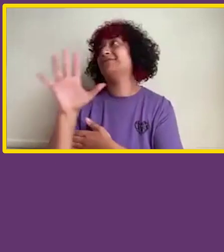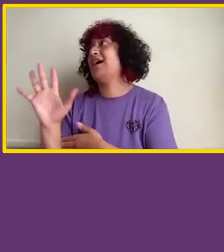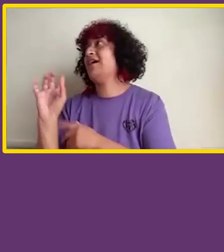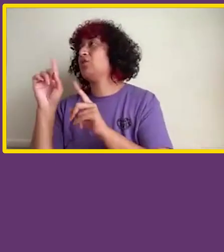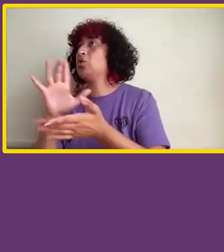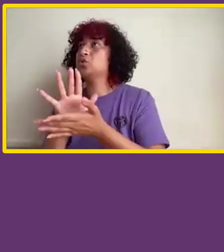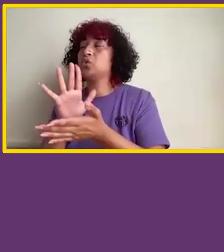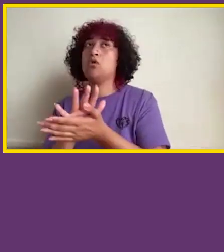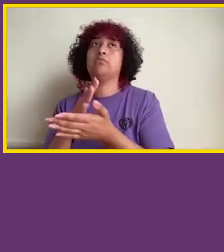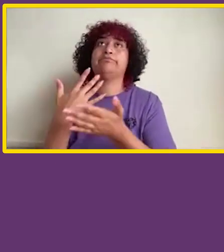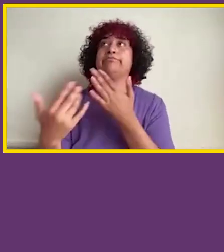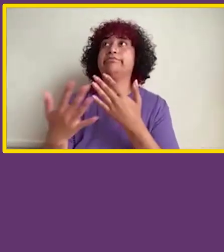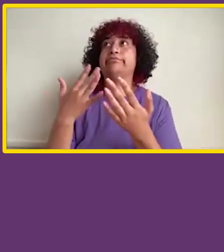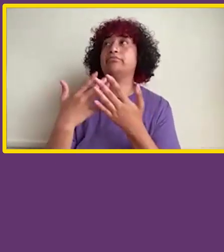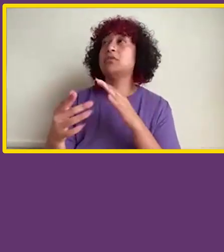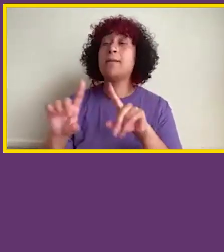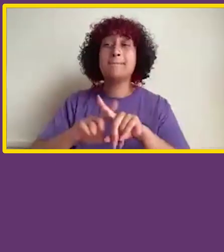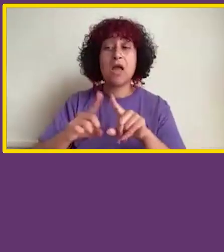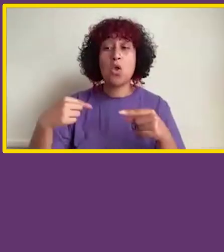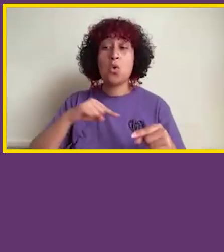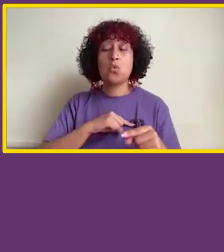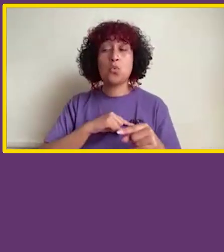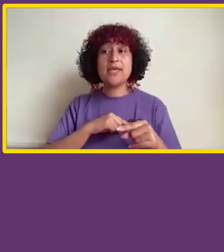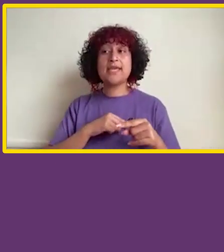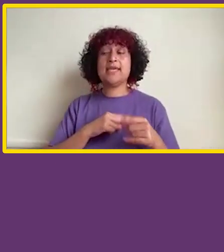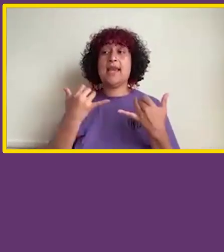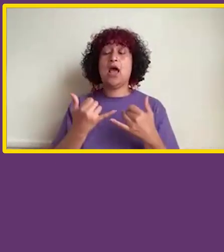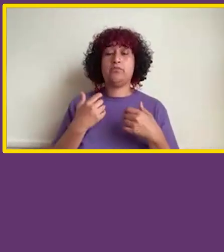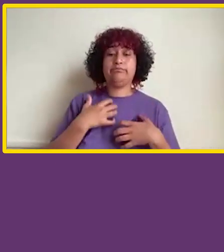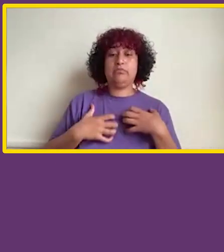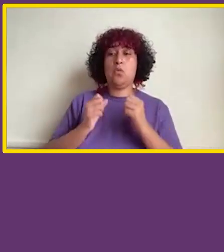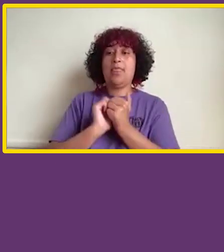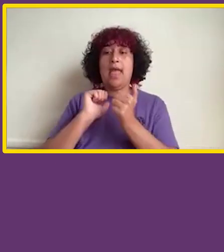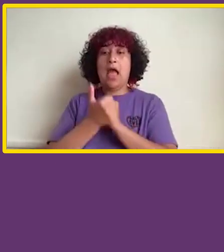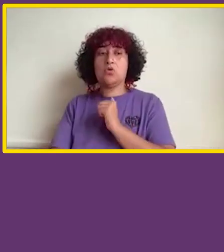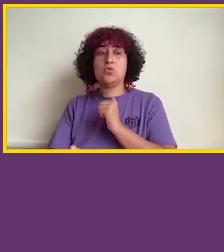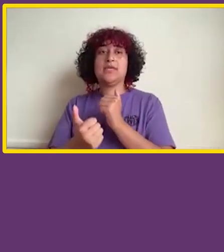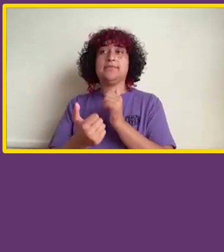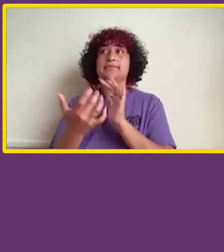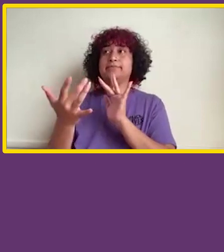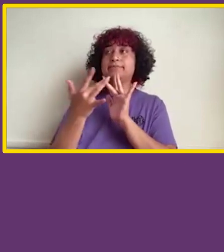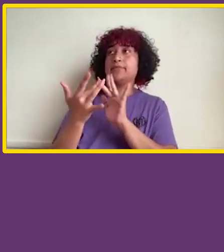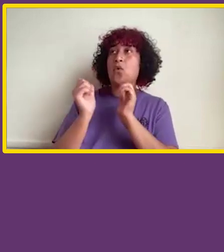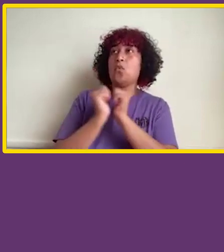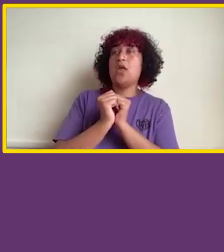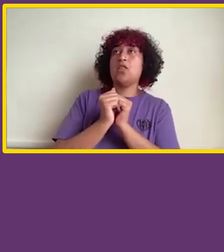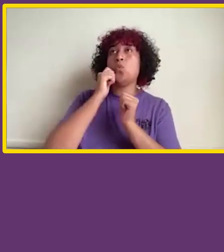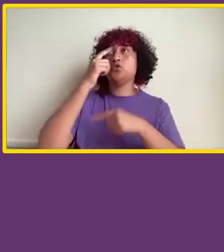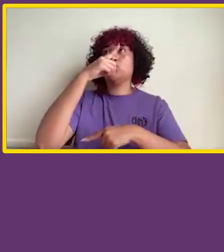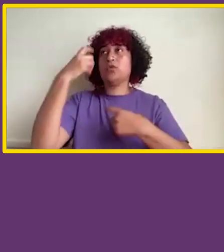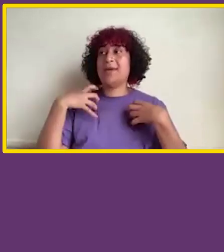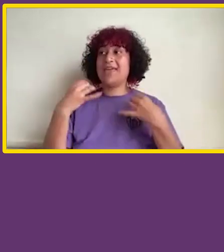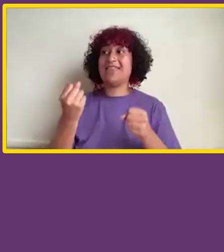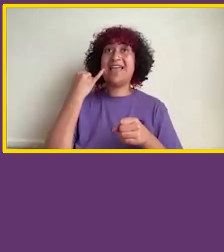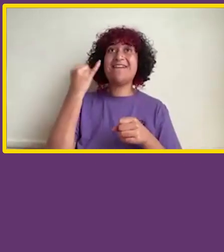big question, like how do we engage in racial trauma healing while we're in a repeatedly traumatizing world? And I think part